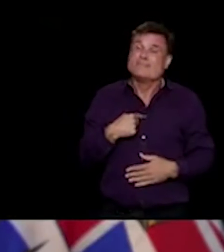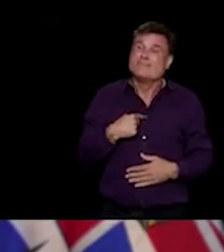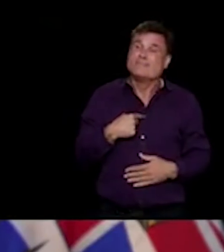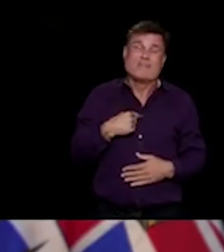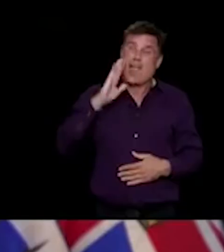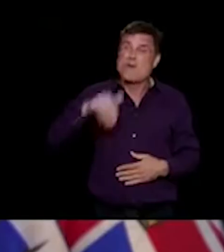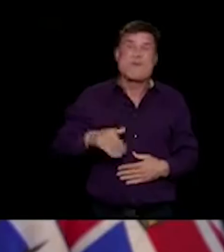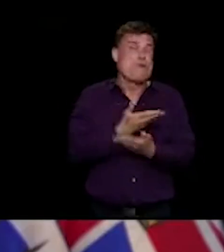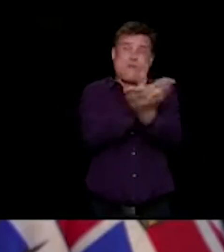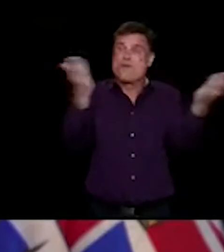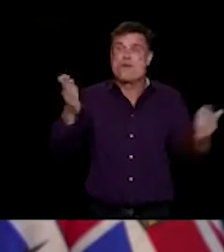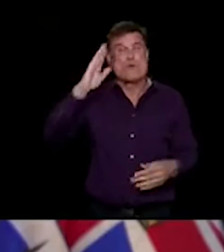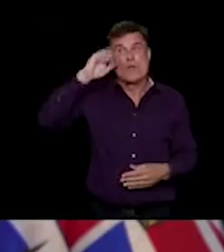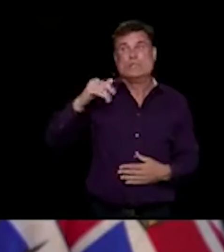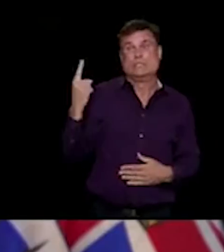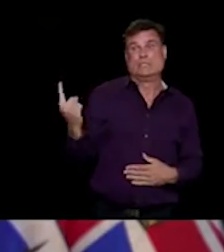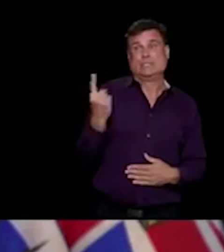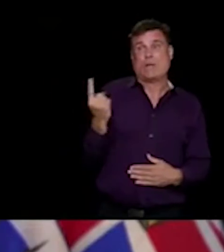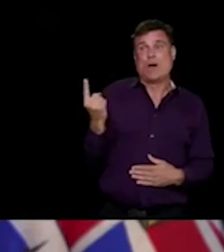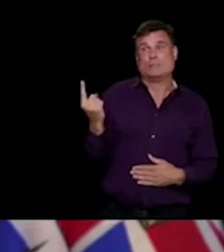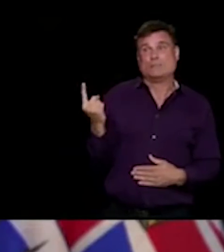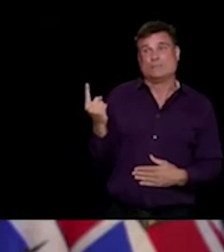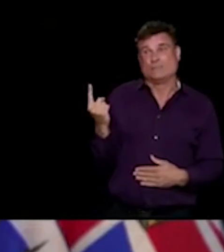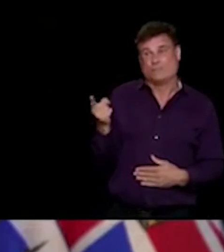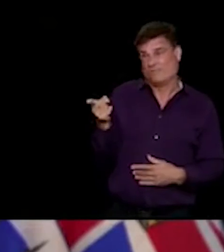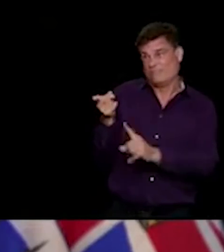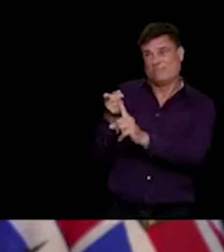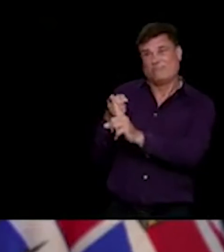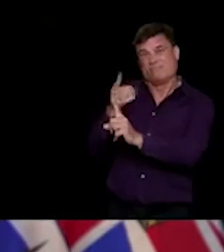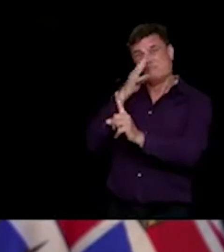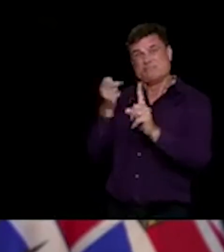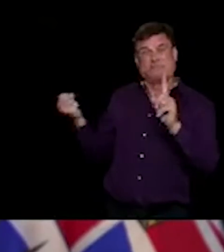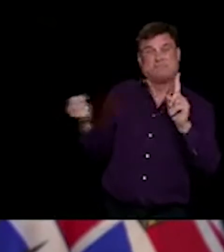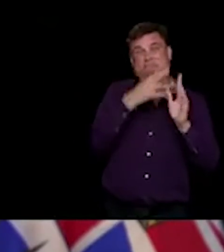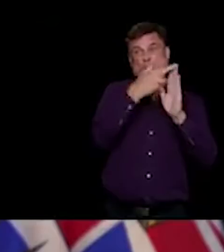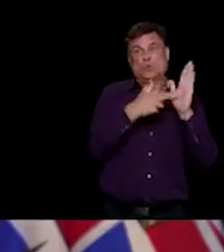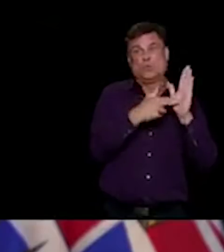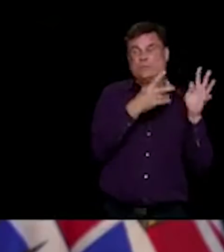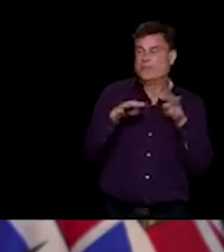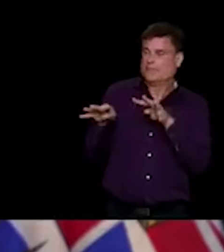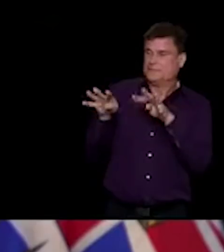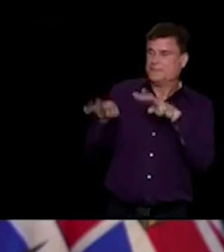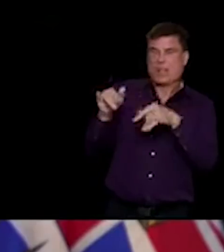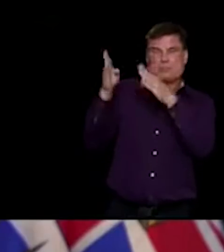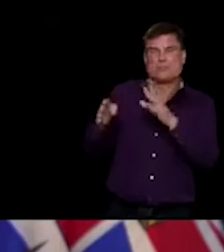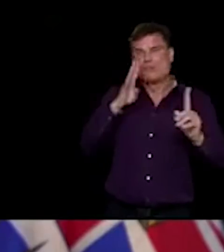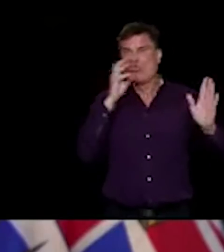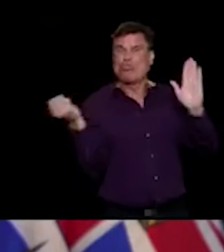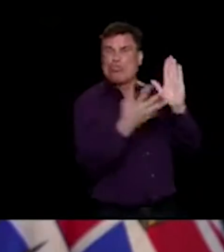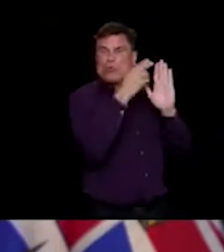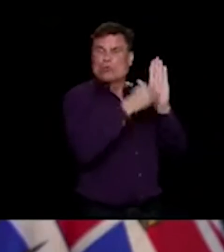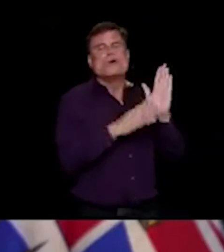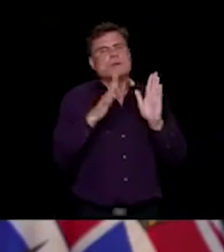think we are immune to many of the effects of things like this virus. If you see them again, help them get back on track. Help